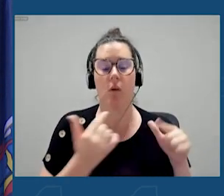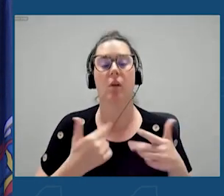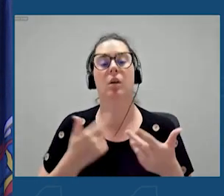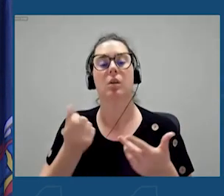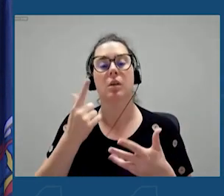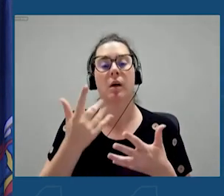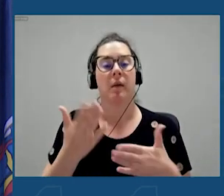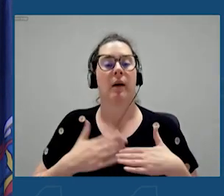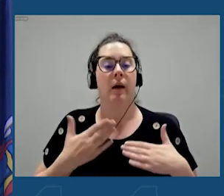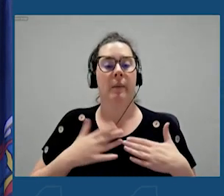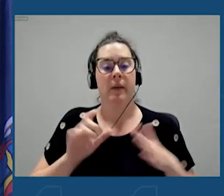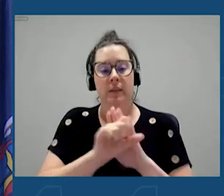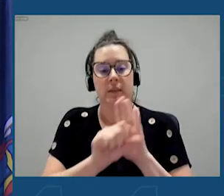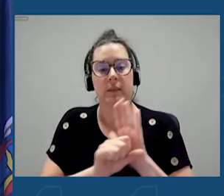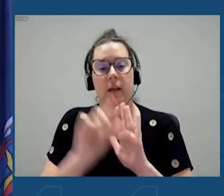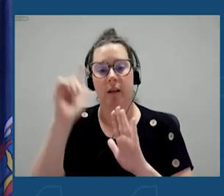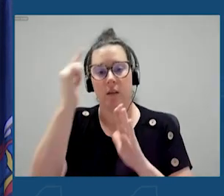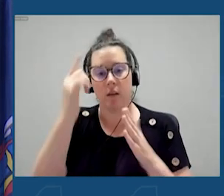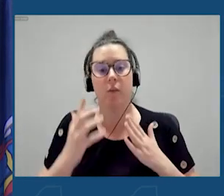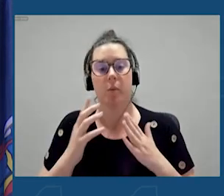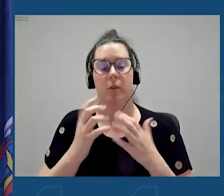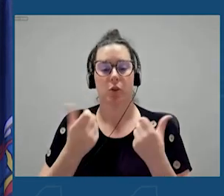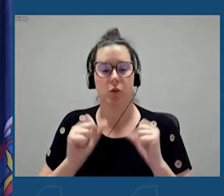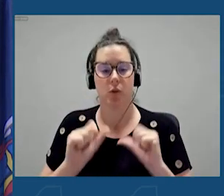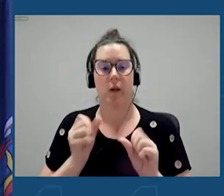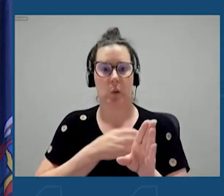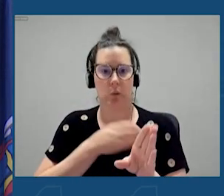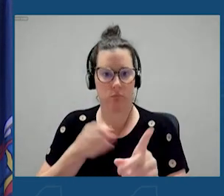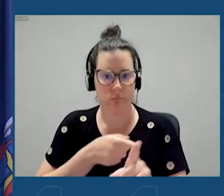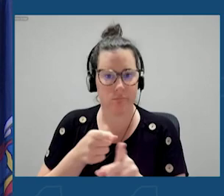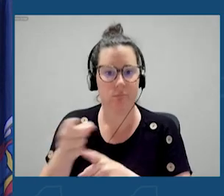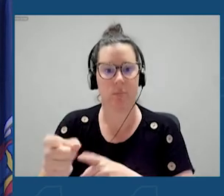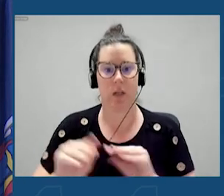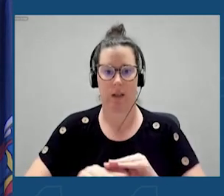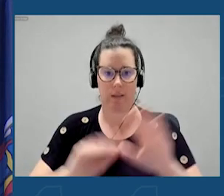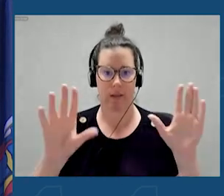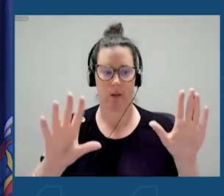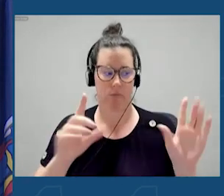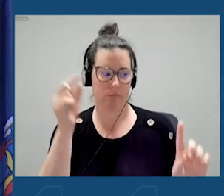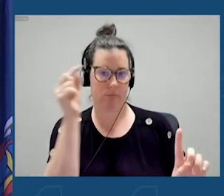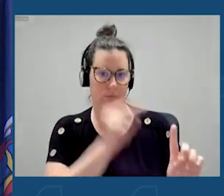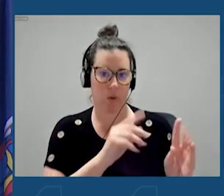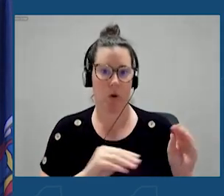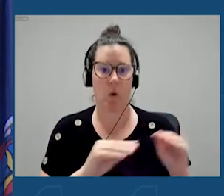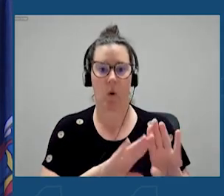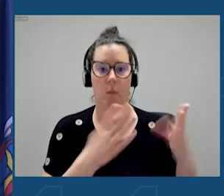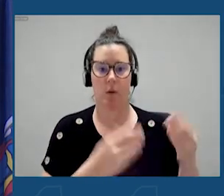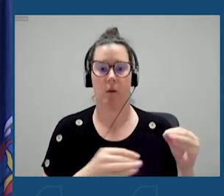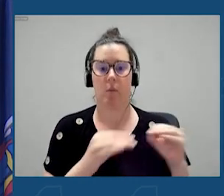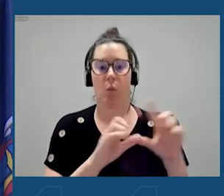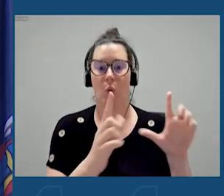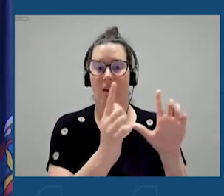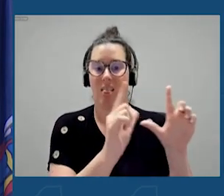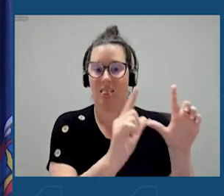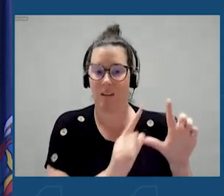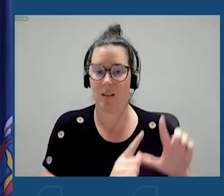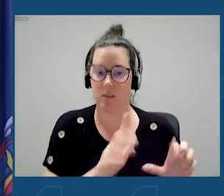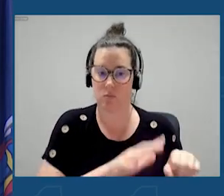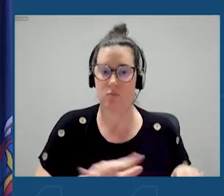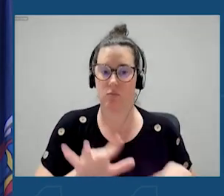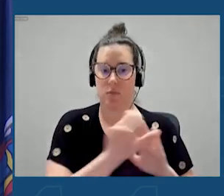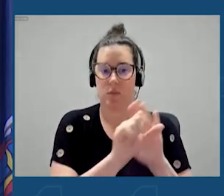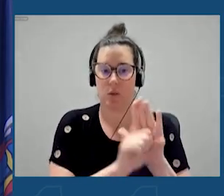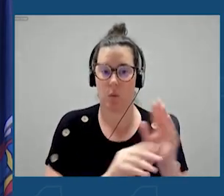to streamline and increase the transparency of the efforts to open more licensed dispensaries throughout the state, with many more on the